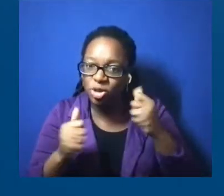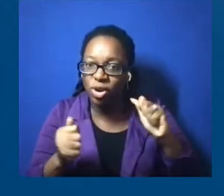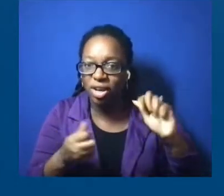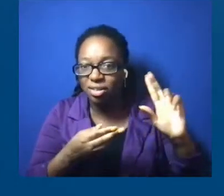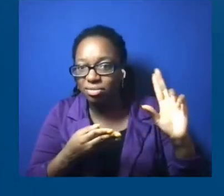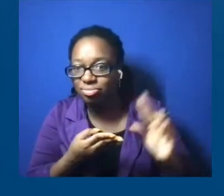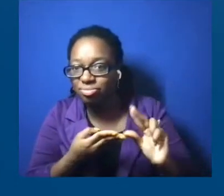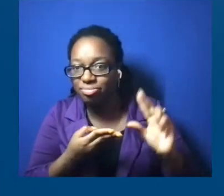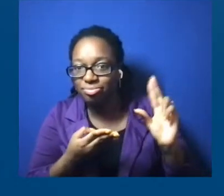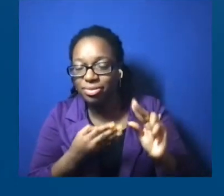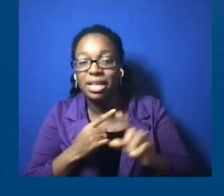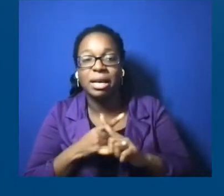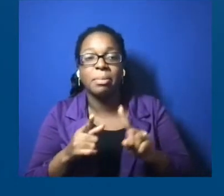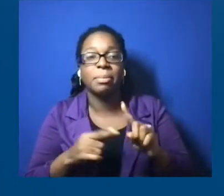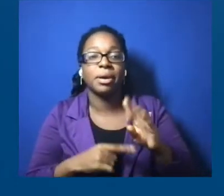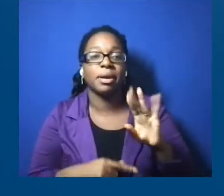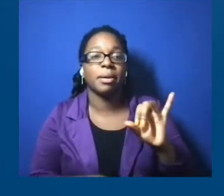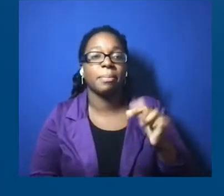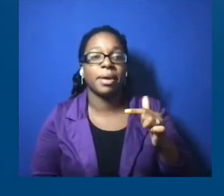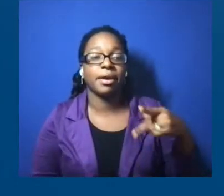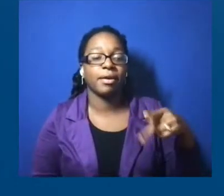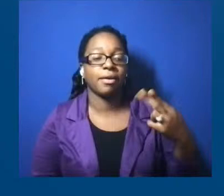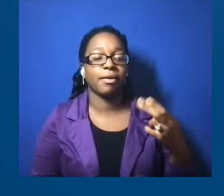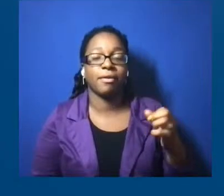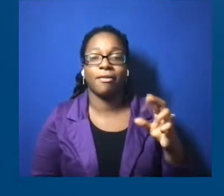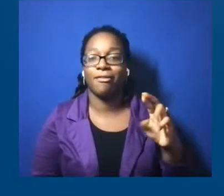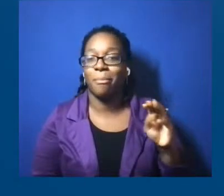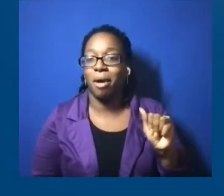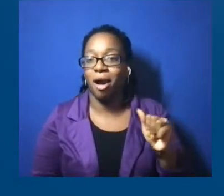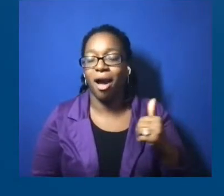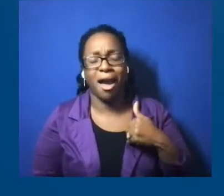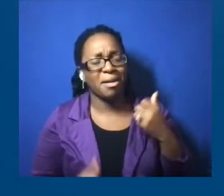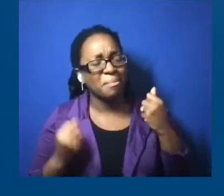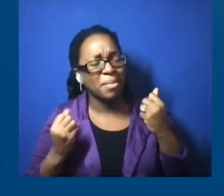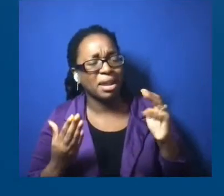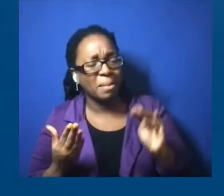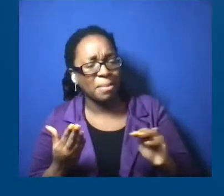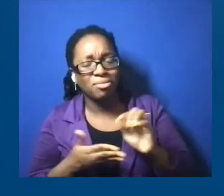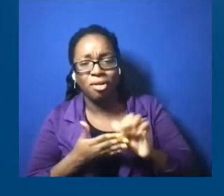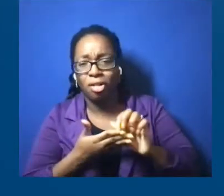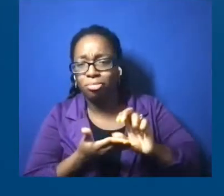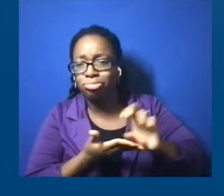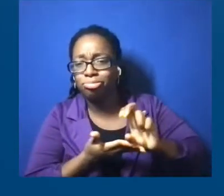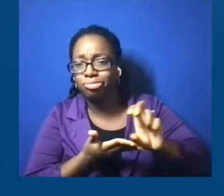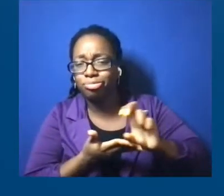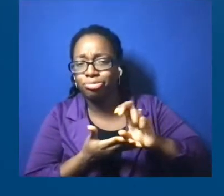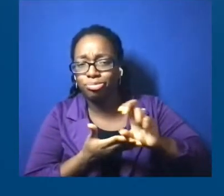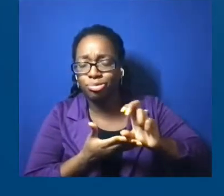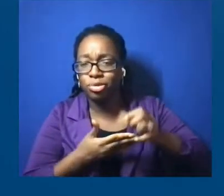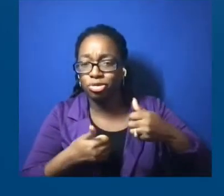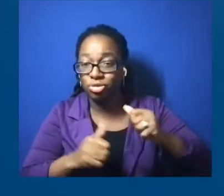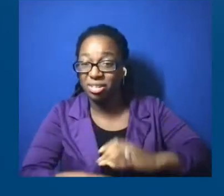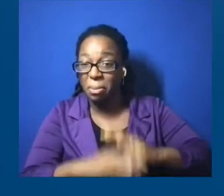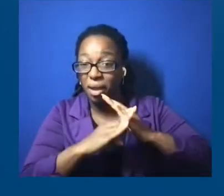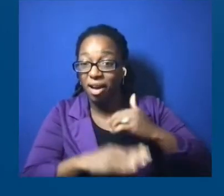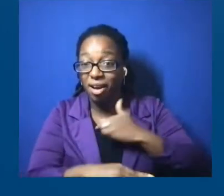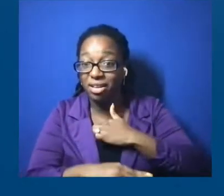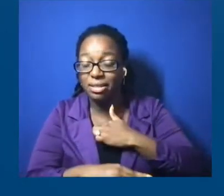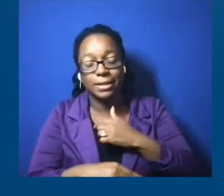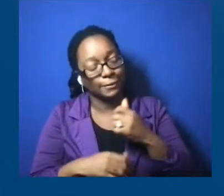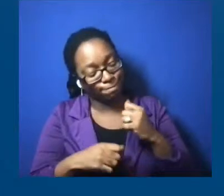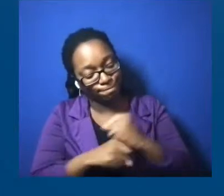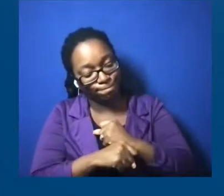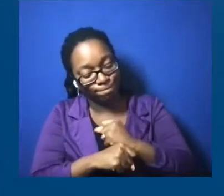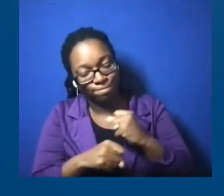Big Pharma had scores of lobbyists and spent hundreds of millions of dollars to block us. We tried and tried, but finally,